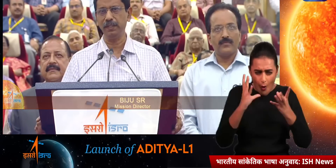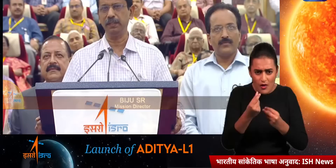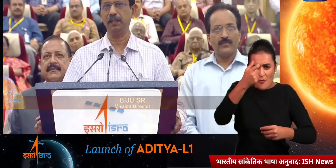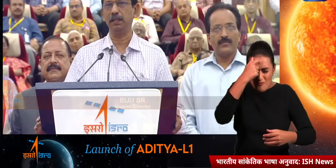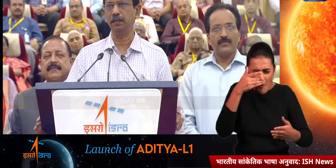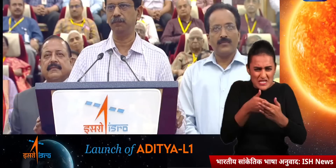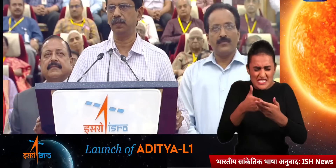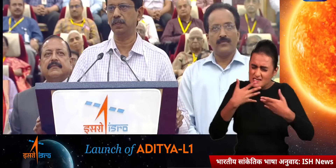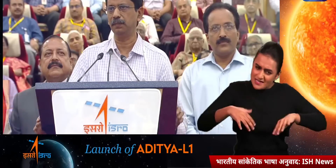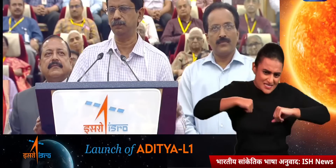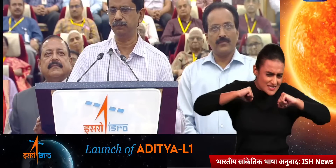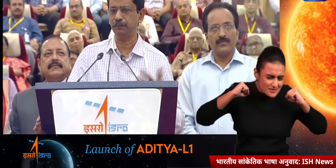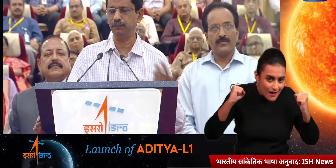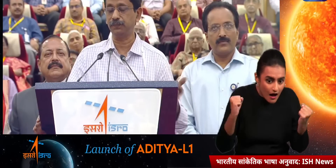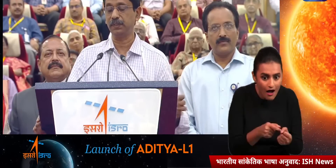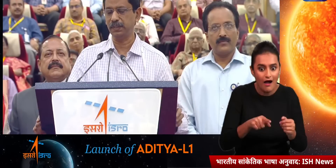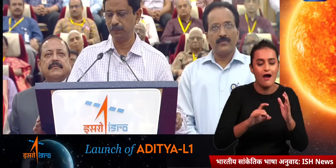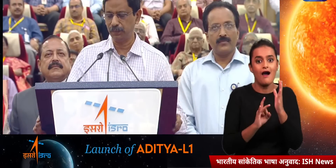indeed very